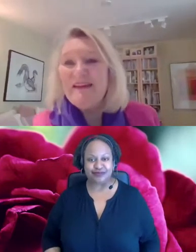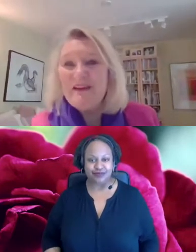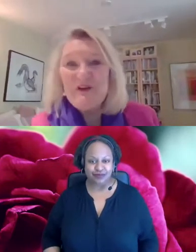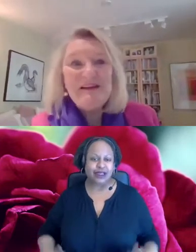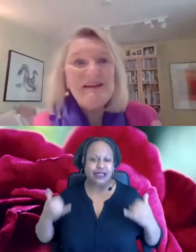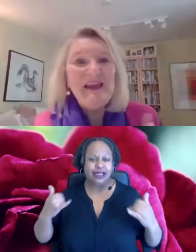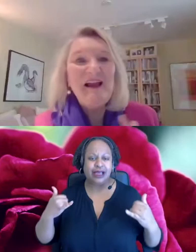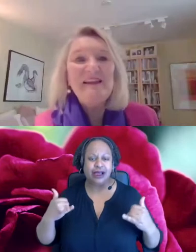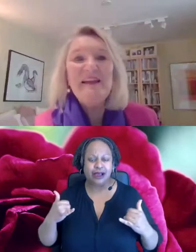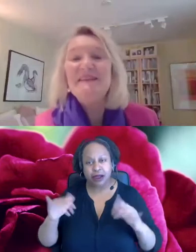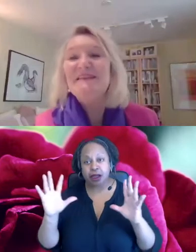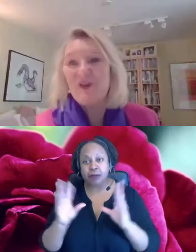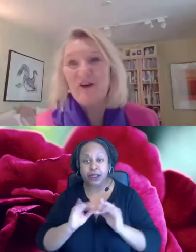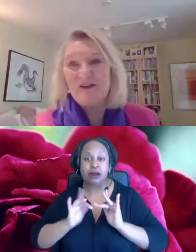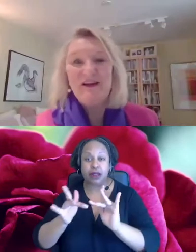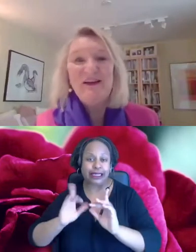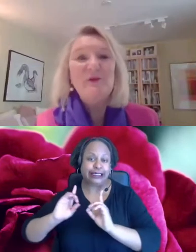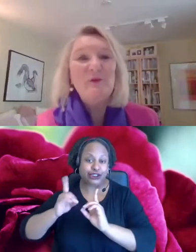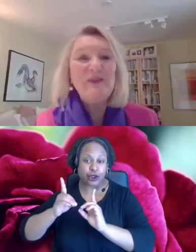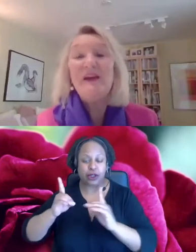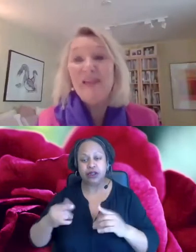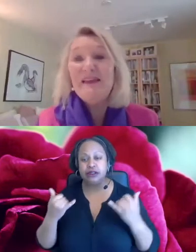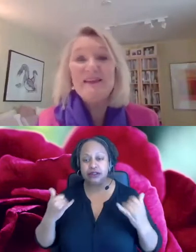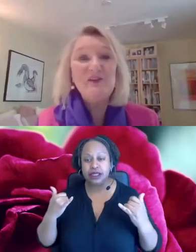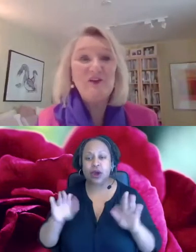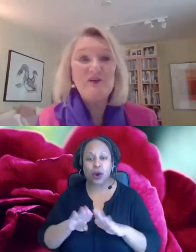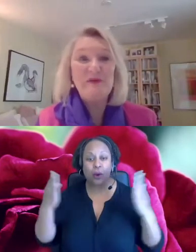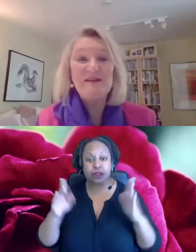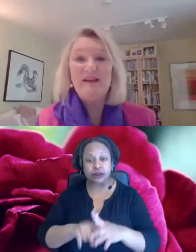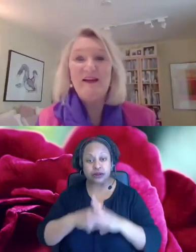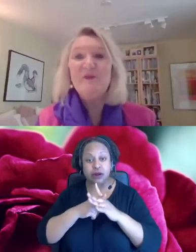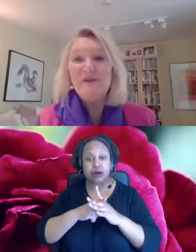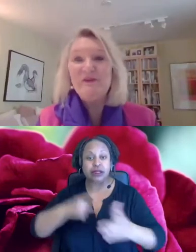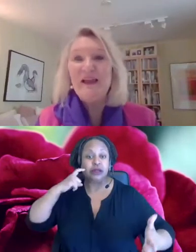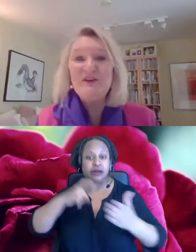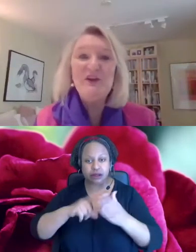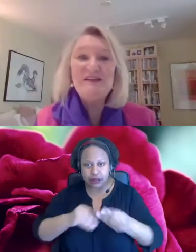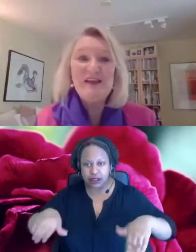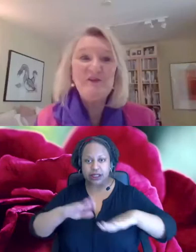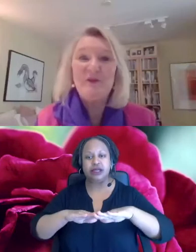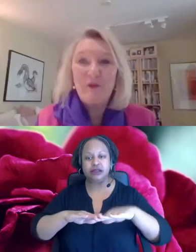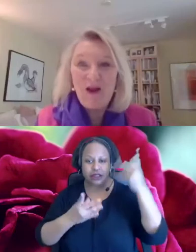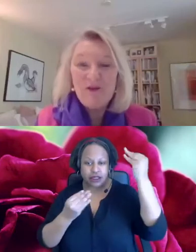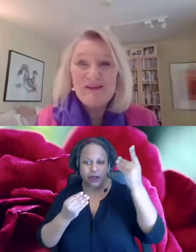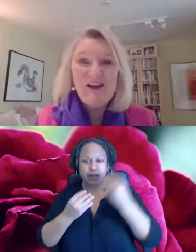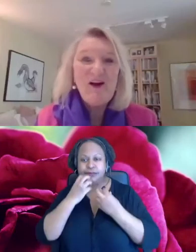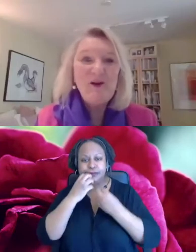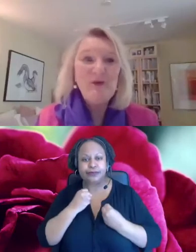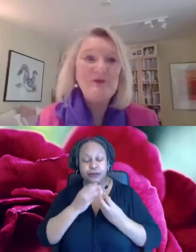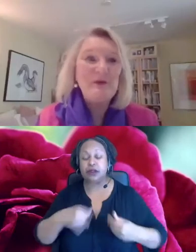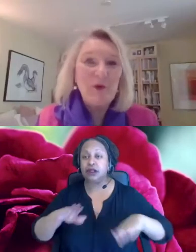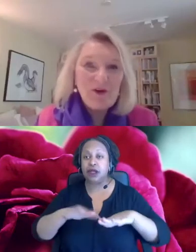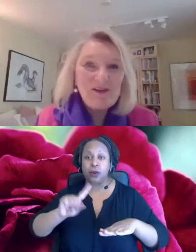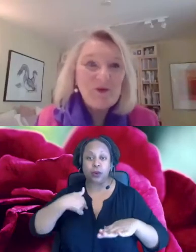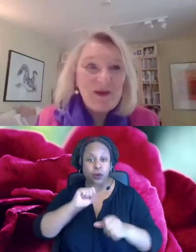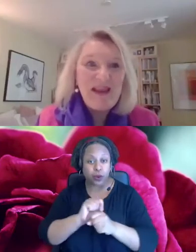meeting digitally today, I'd like to start with a land acknowledgement, a reflection on the sacred ground on which